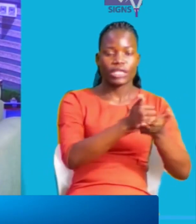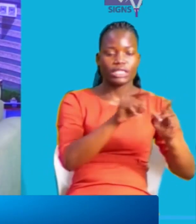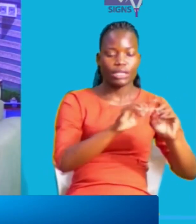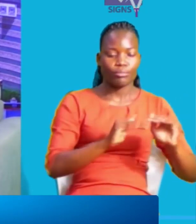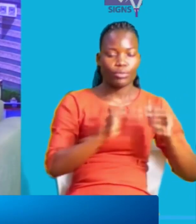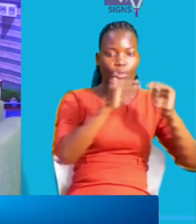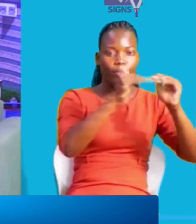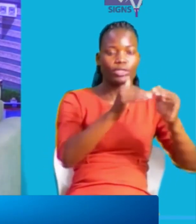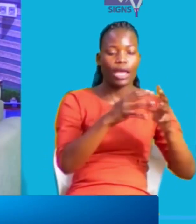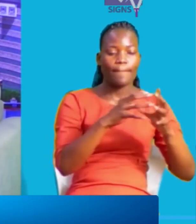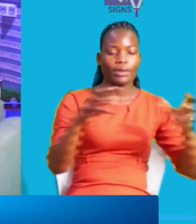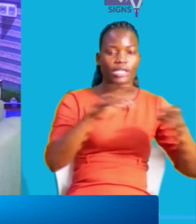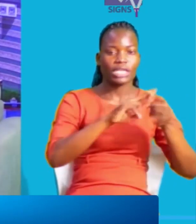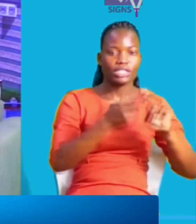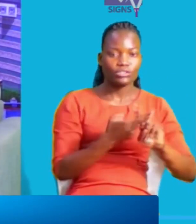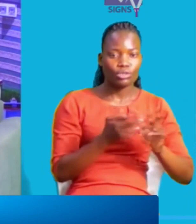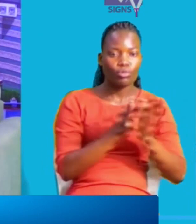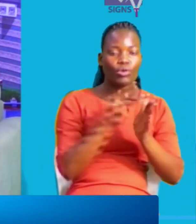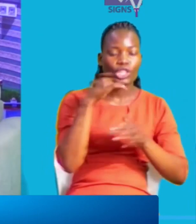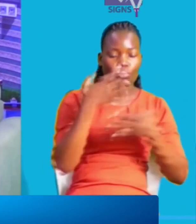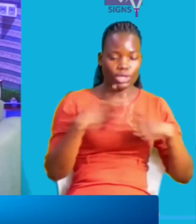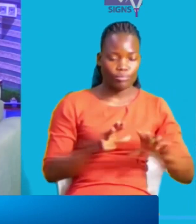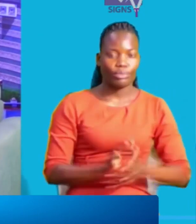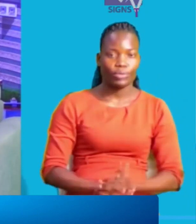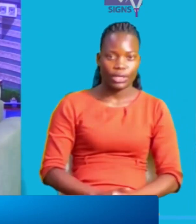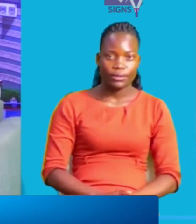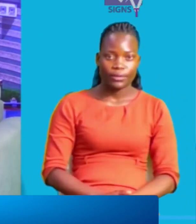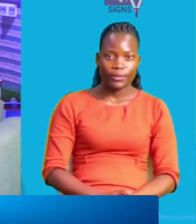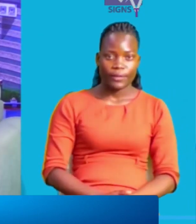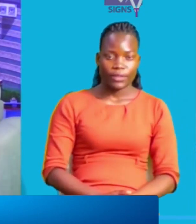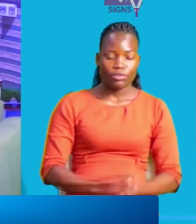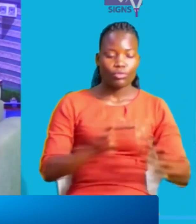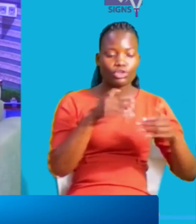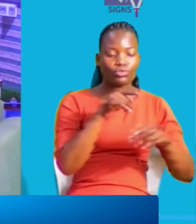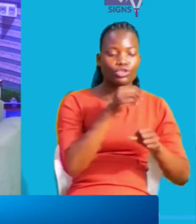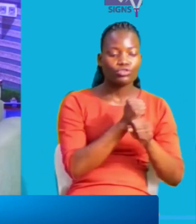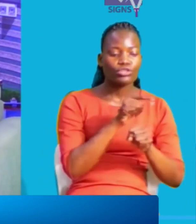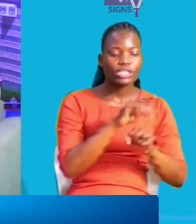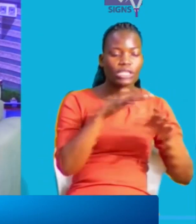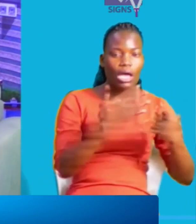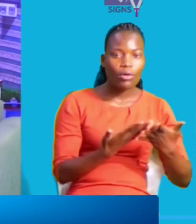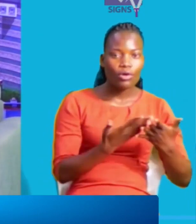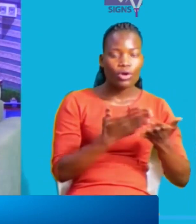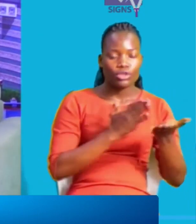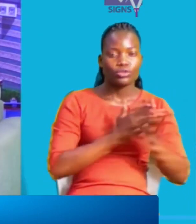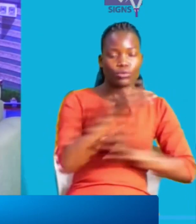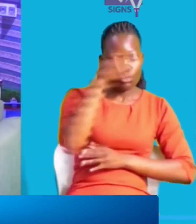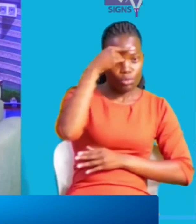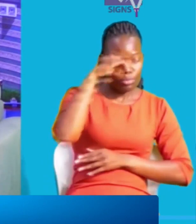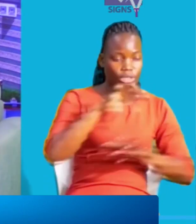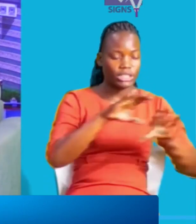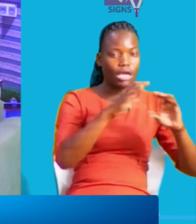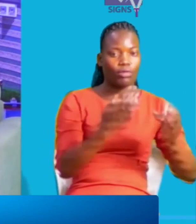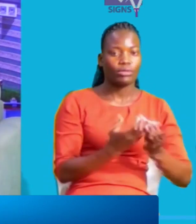promote broader relationship with the members of what? The public. How should we do this? It's through community policing. It's